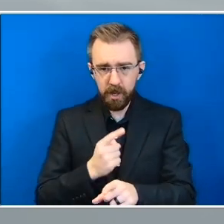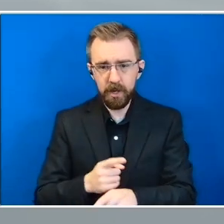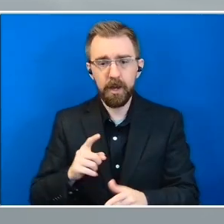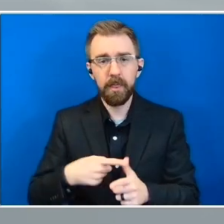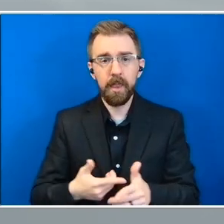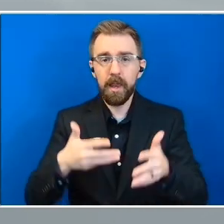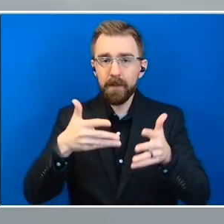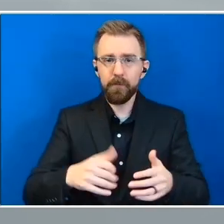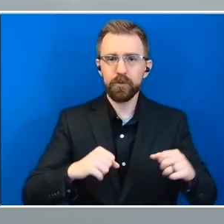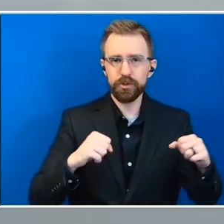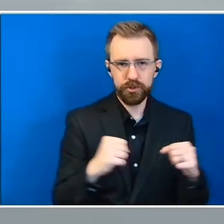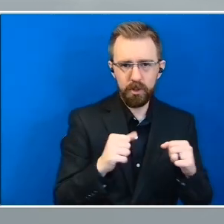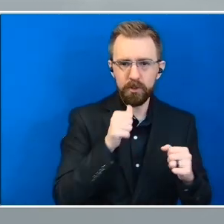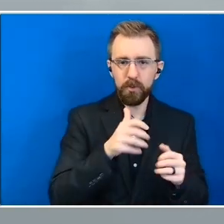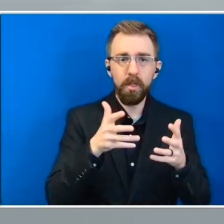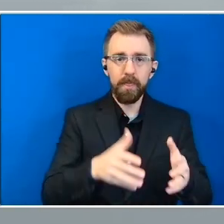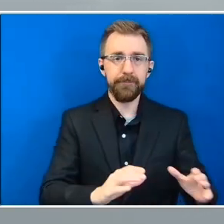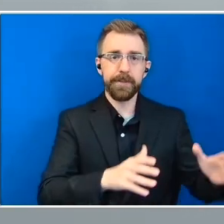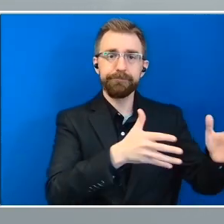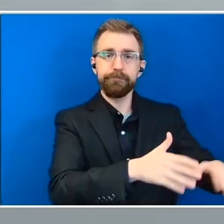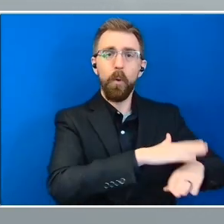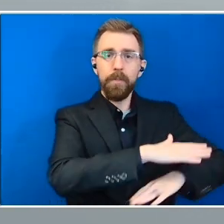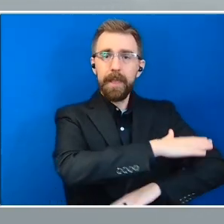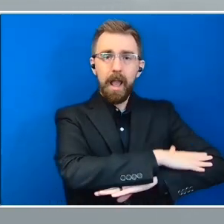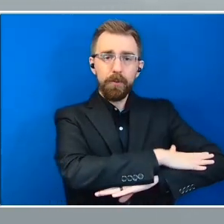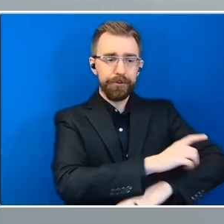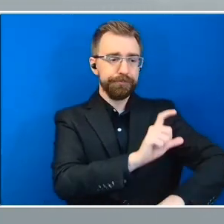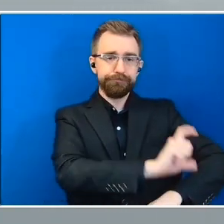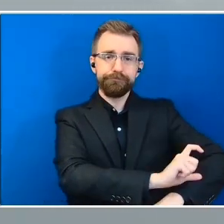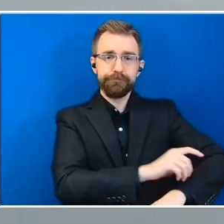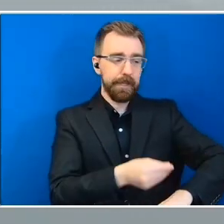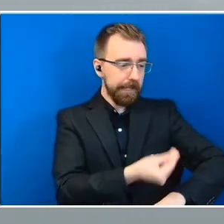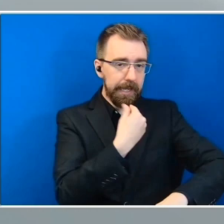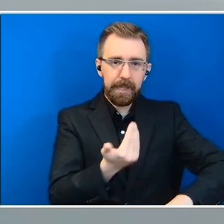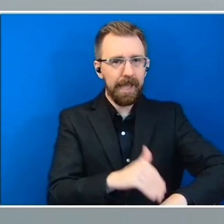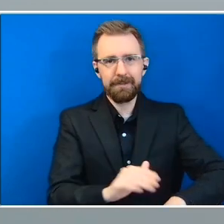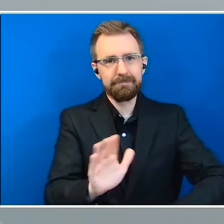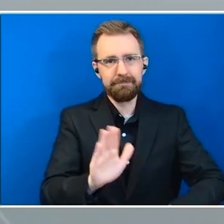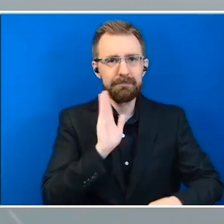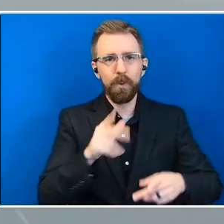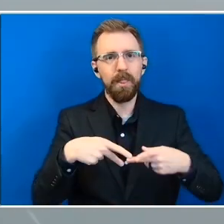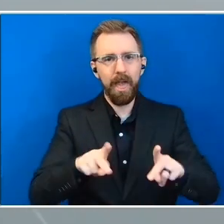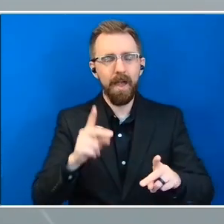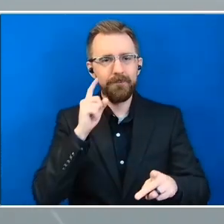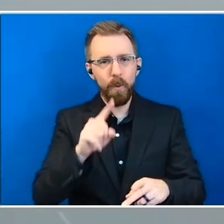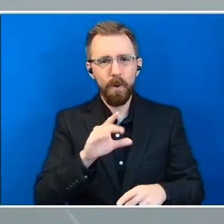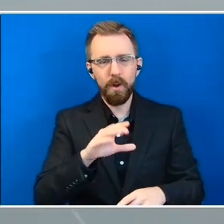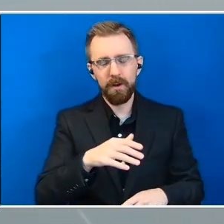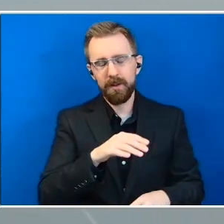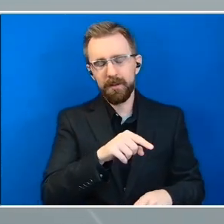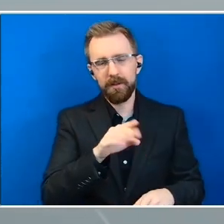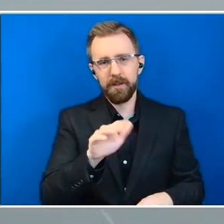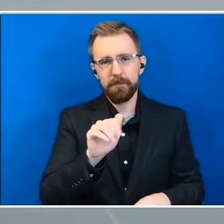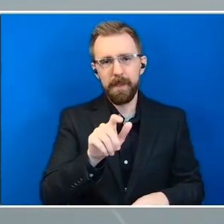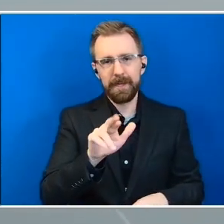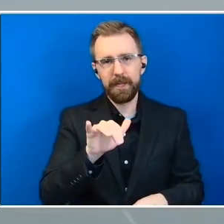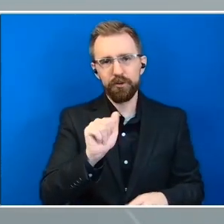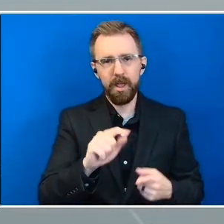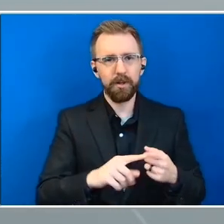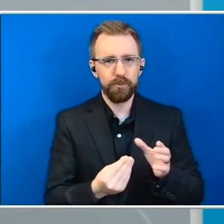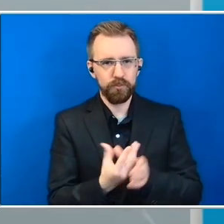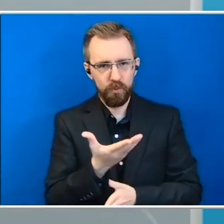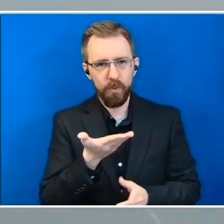things sit out for hours at a time and then go back to eat them. That allows for the bacteria to grow during that